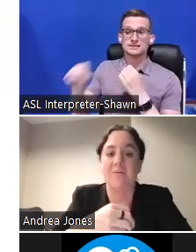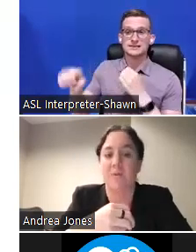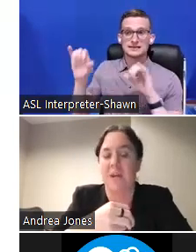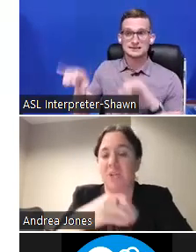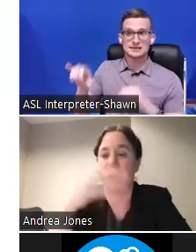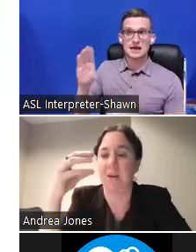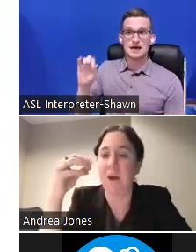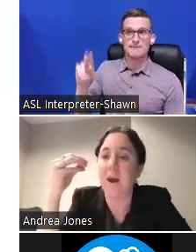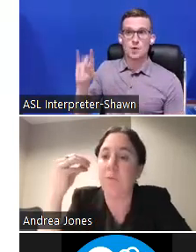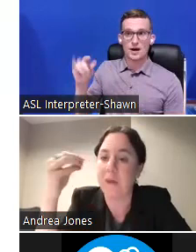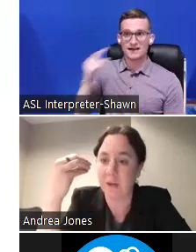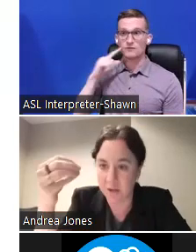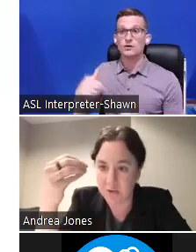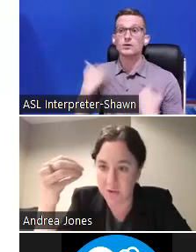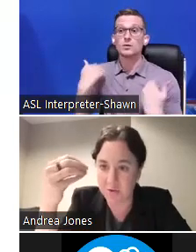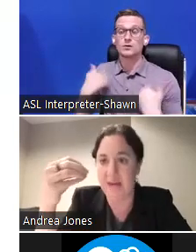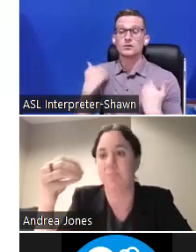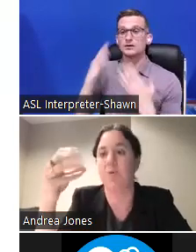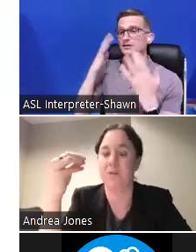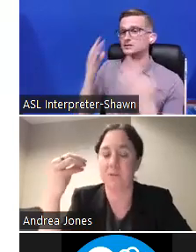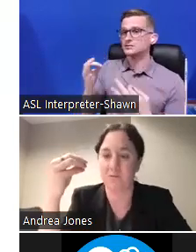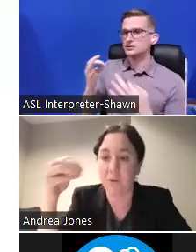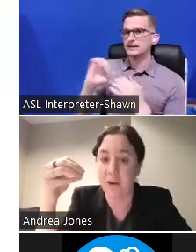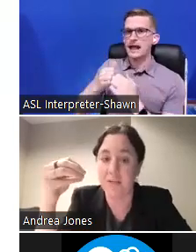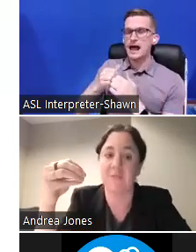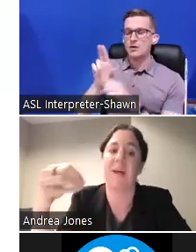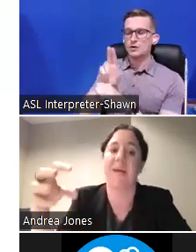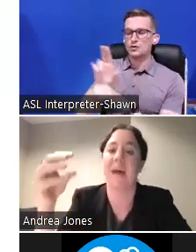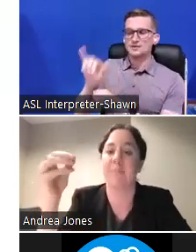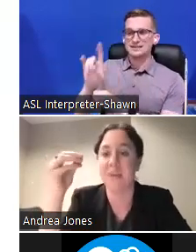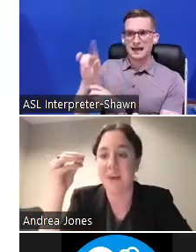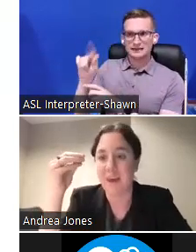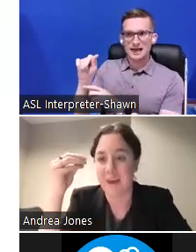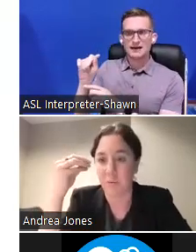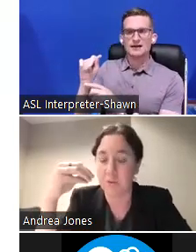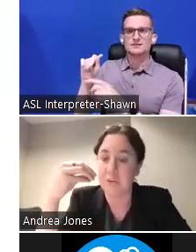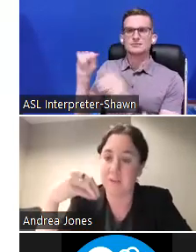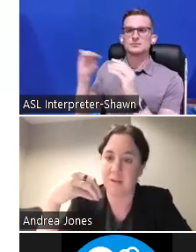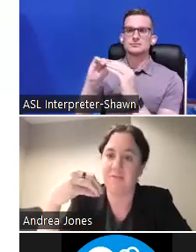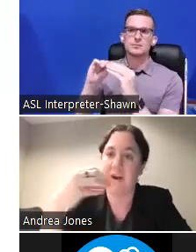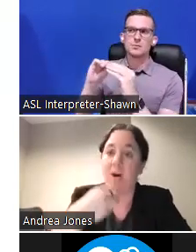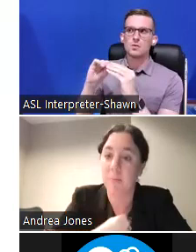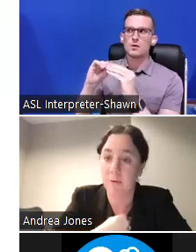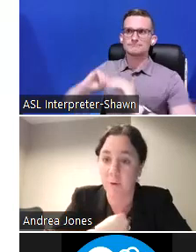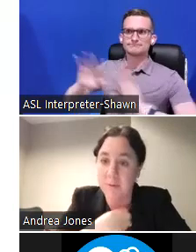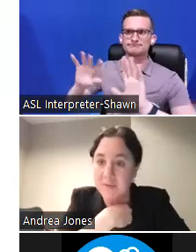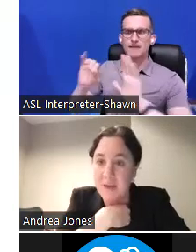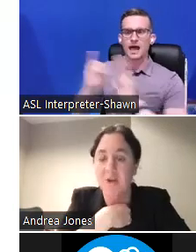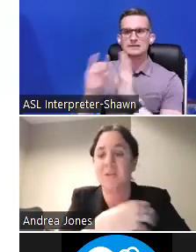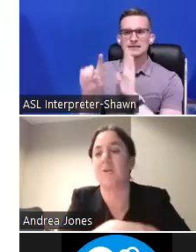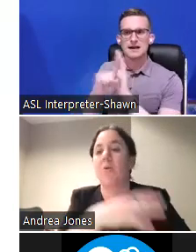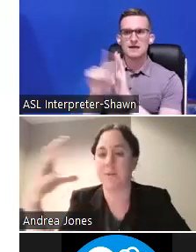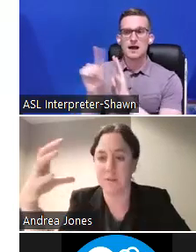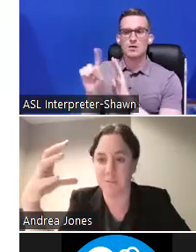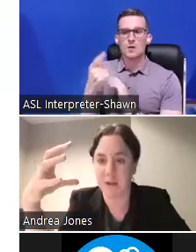that information, how we can use those data points to further identify gaps and really solidify our performance